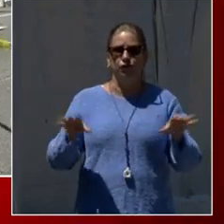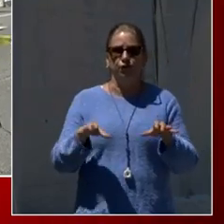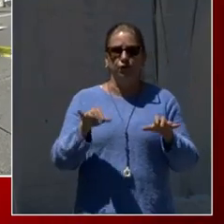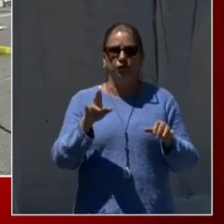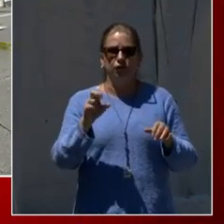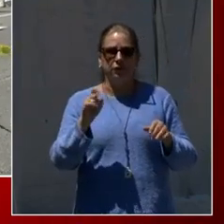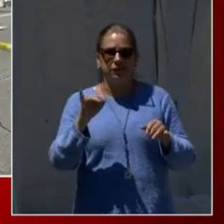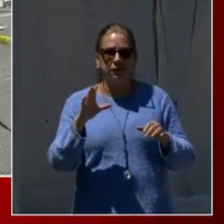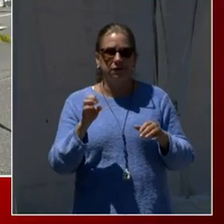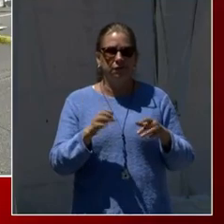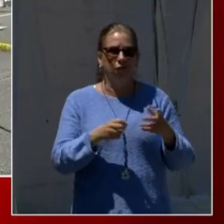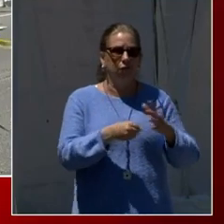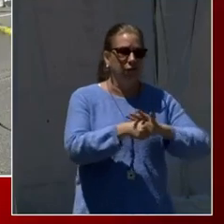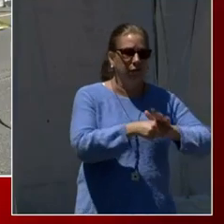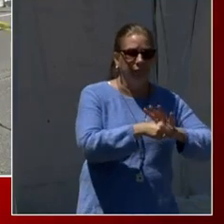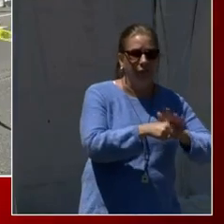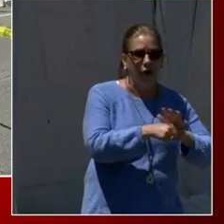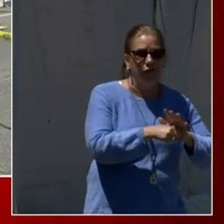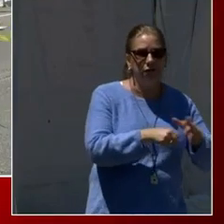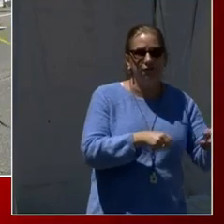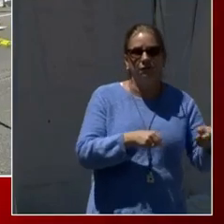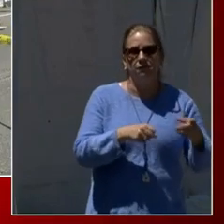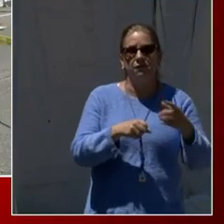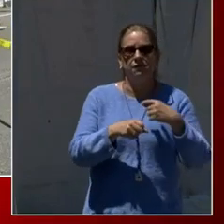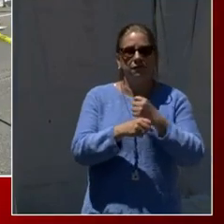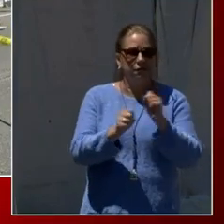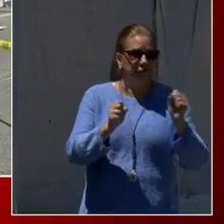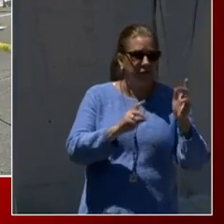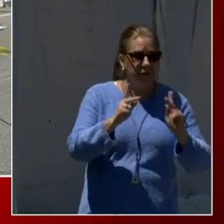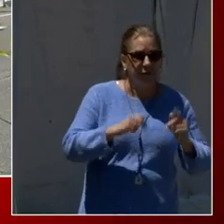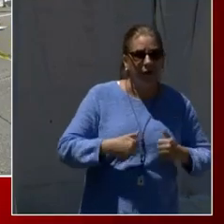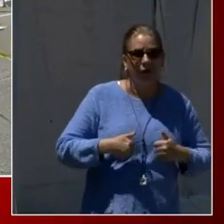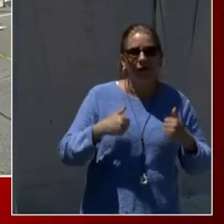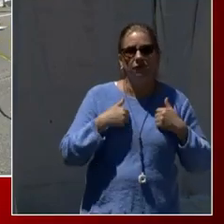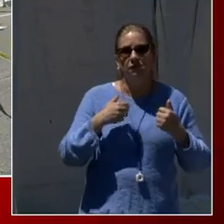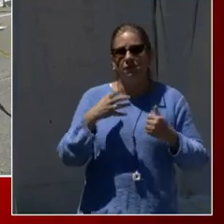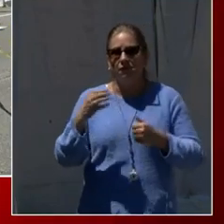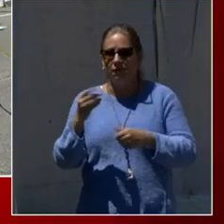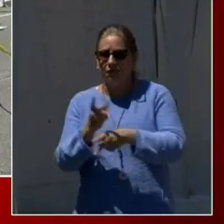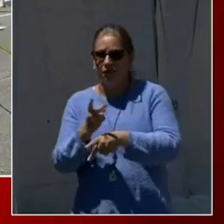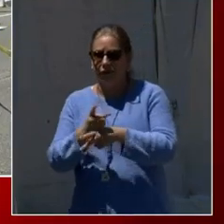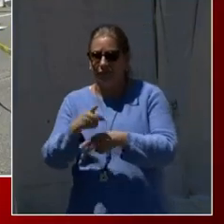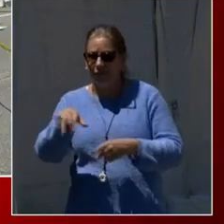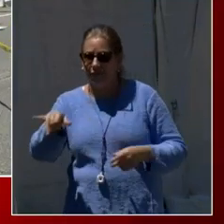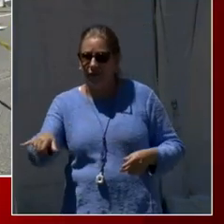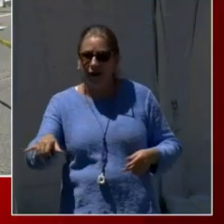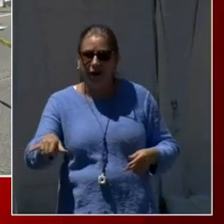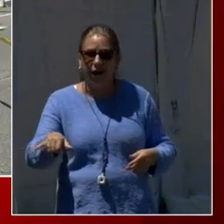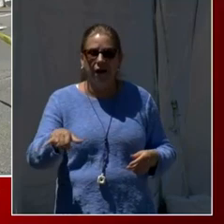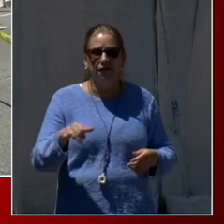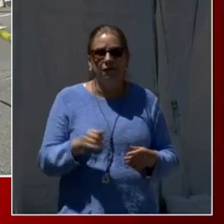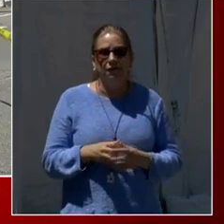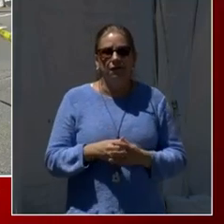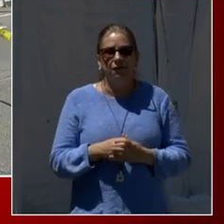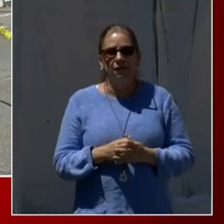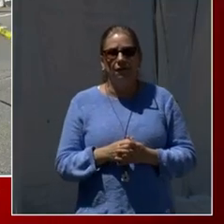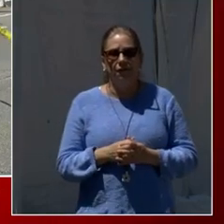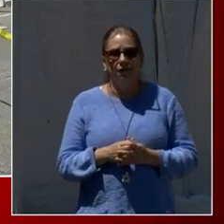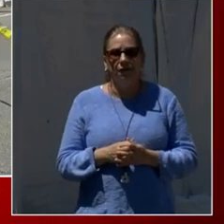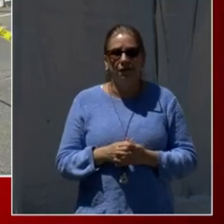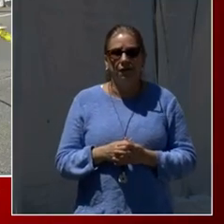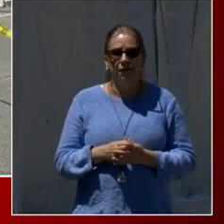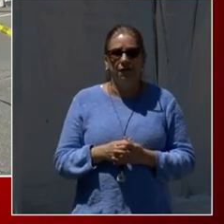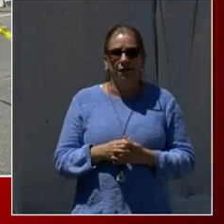lives. And I know that we had a significant event that occurred in our country that impacts us all, and we all want to do